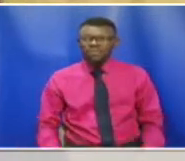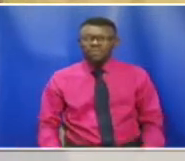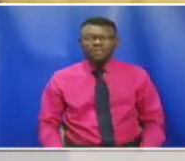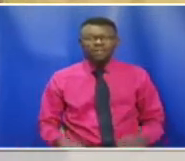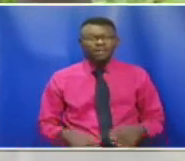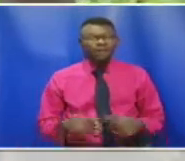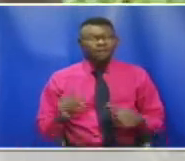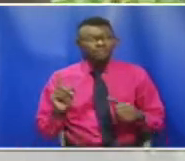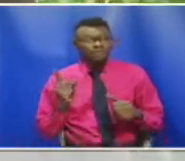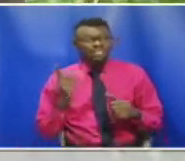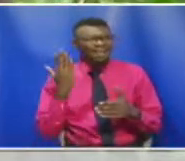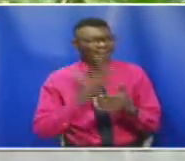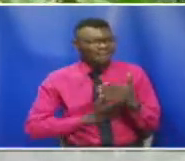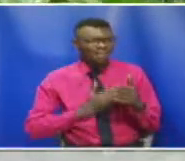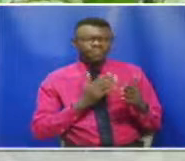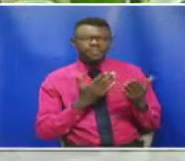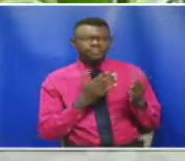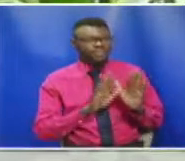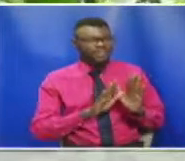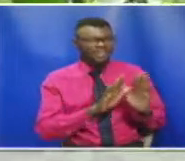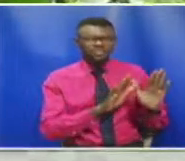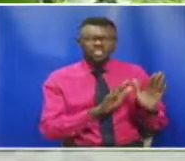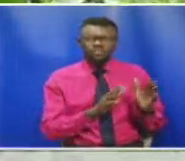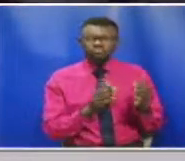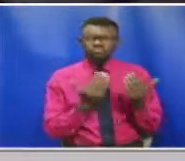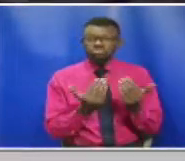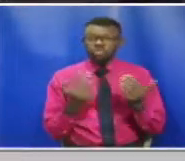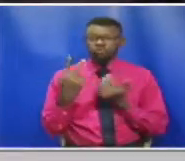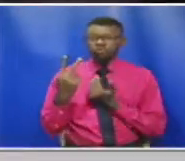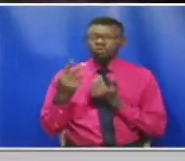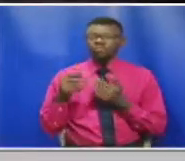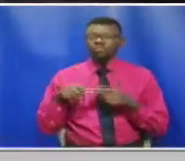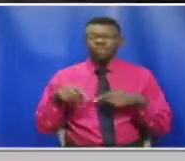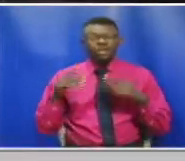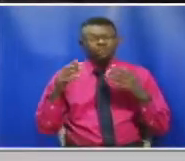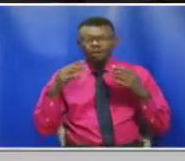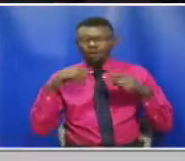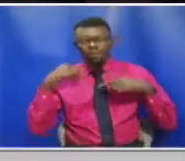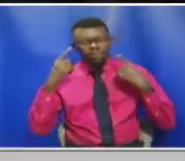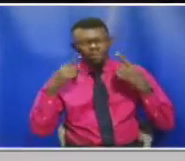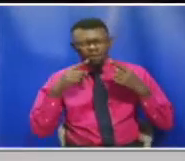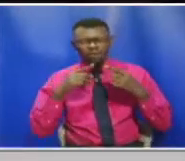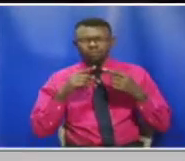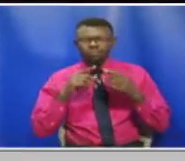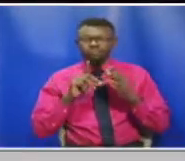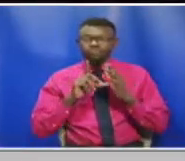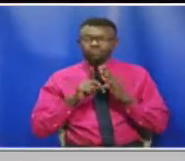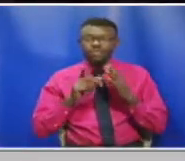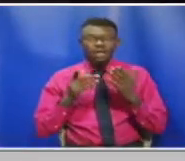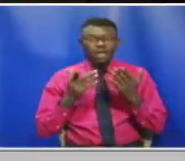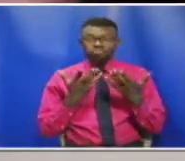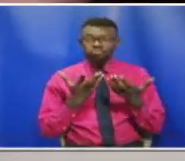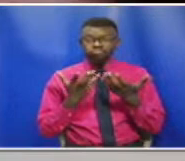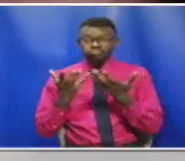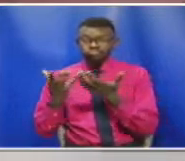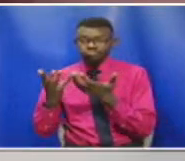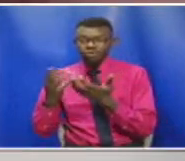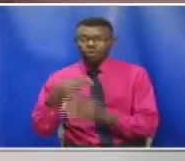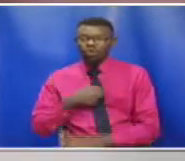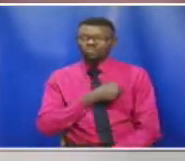akaniacha. The mother of two was left unconscious, only to wake up at the Kapsabet County Referral Hospital.